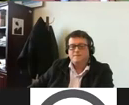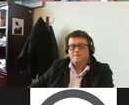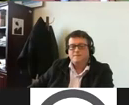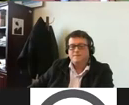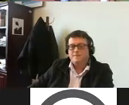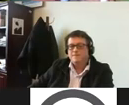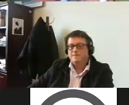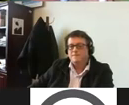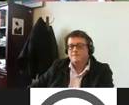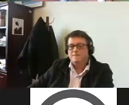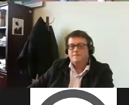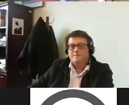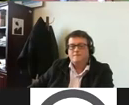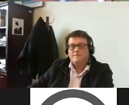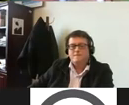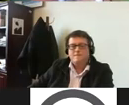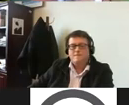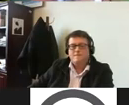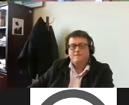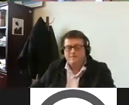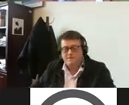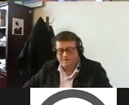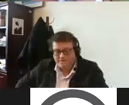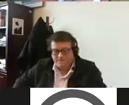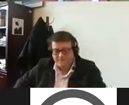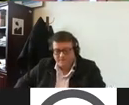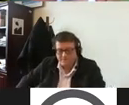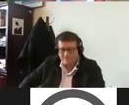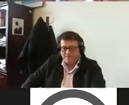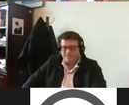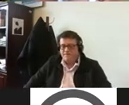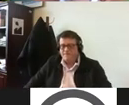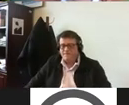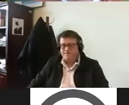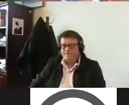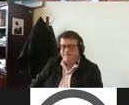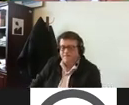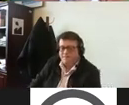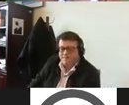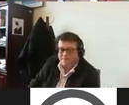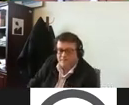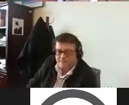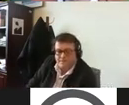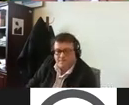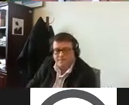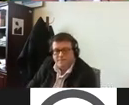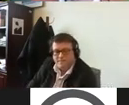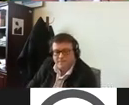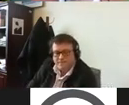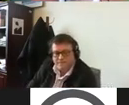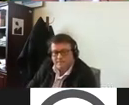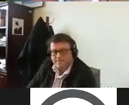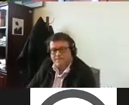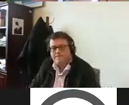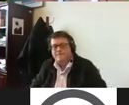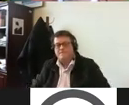Our second presenter of the day is Steve Ross, and Steve is a registered social worker from Bishop Falls. He has a Bachelor's and